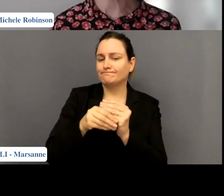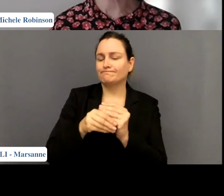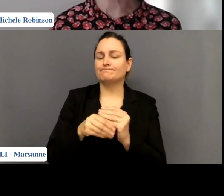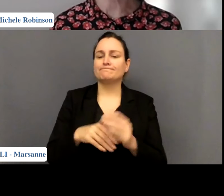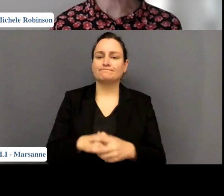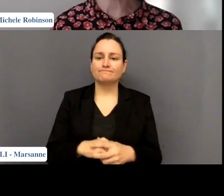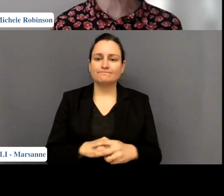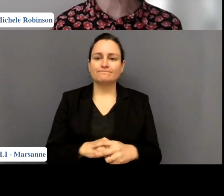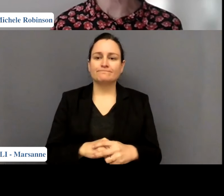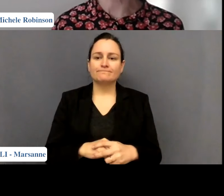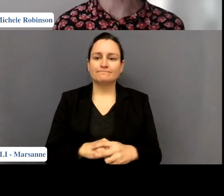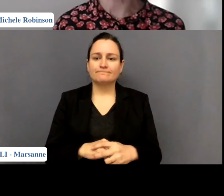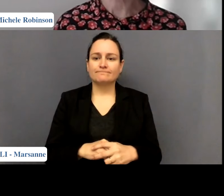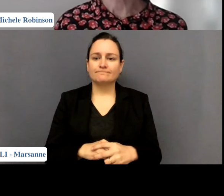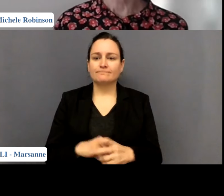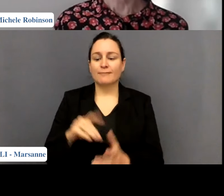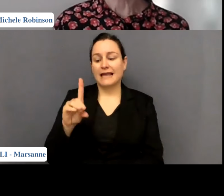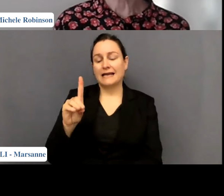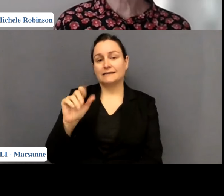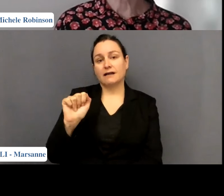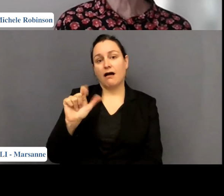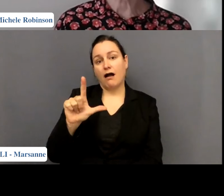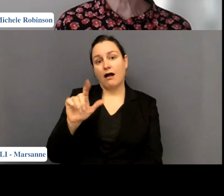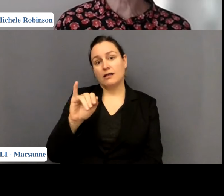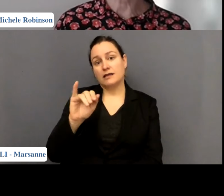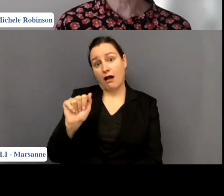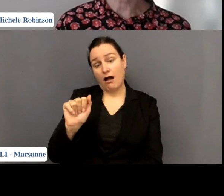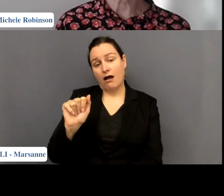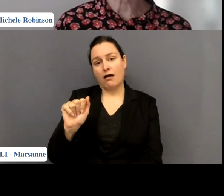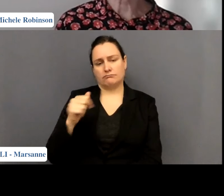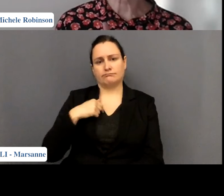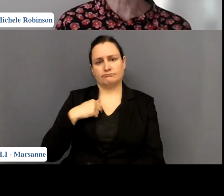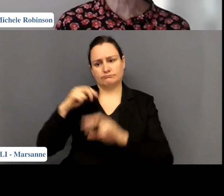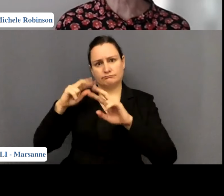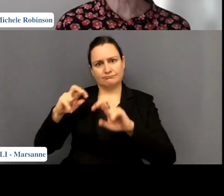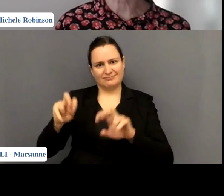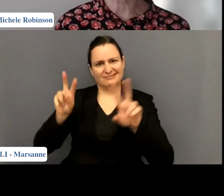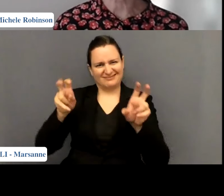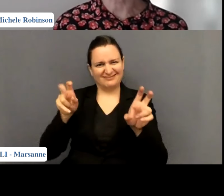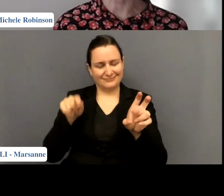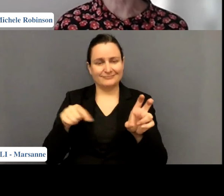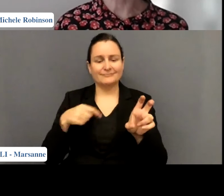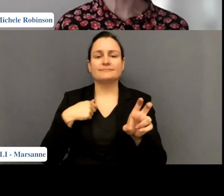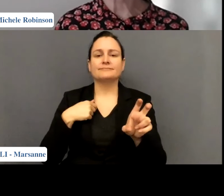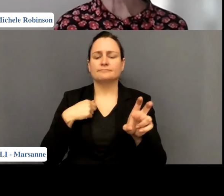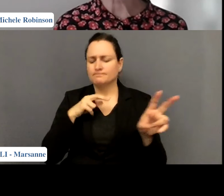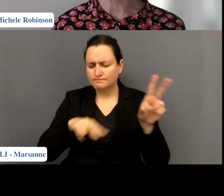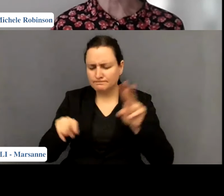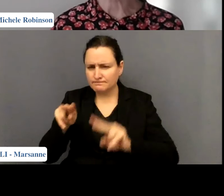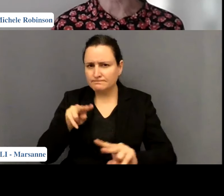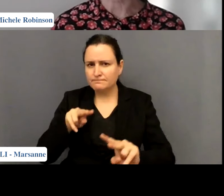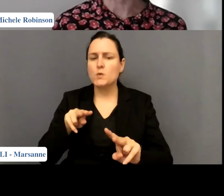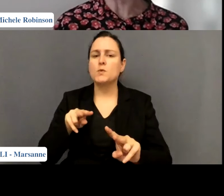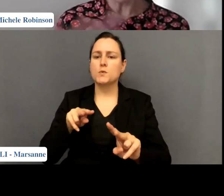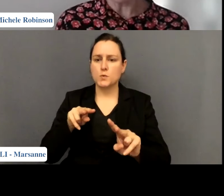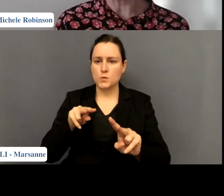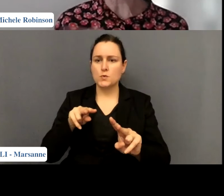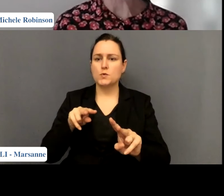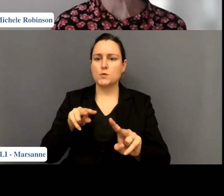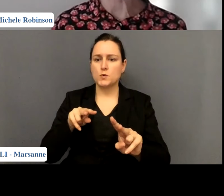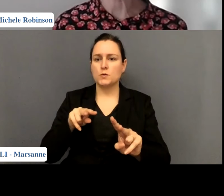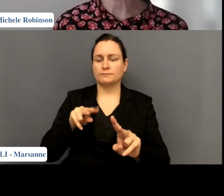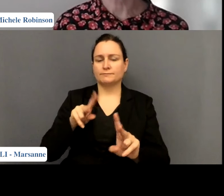examples out of the Dahlia study that we did was the finding that collaboration across the sector was greatly increased with government